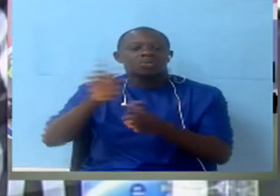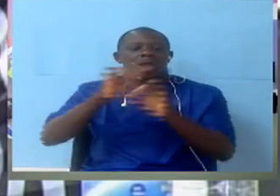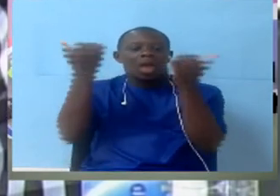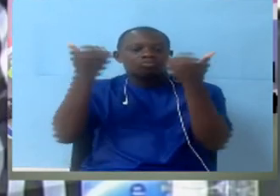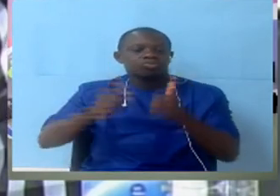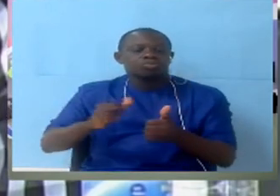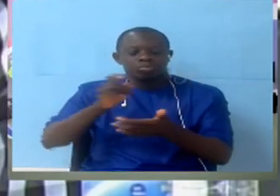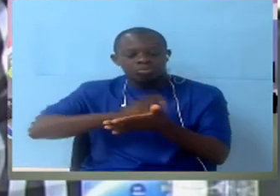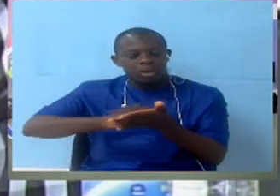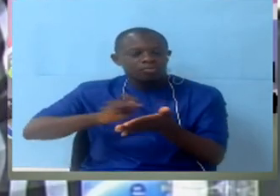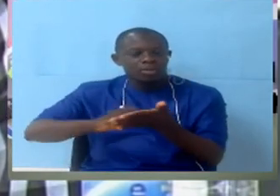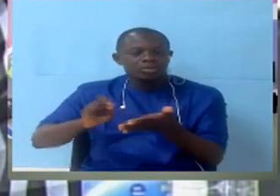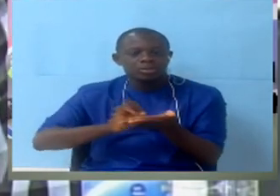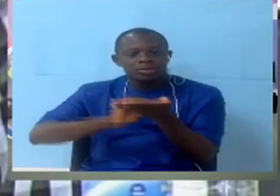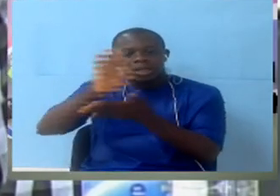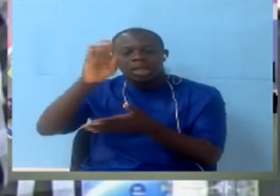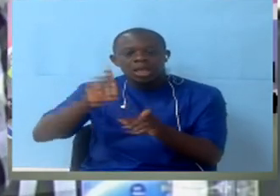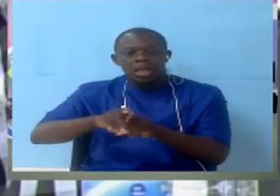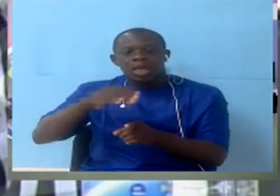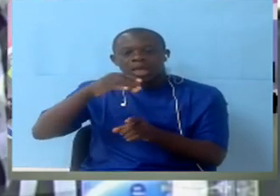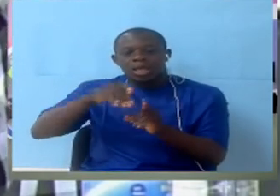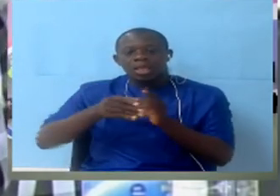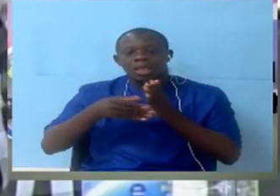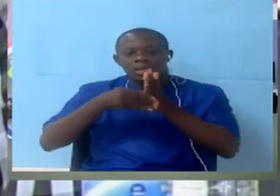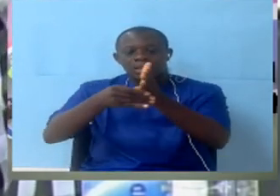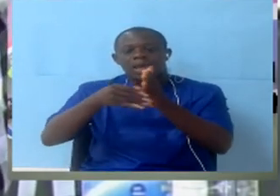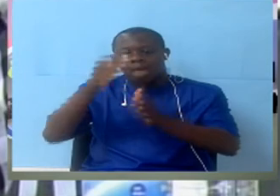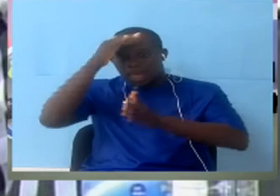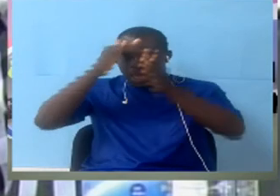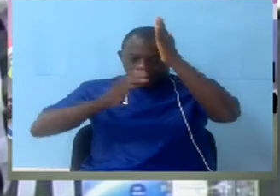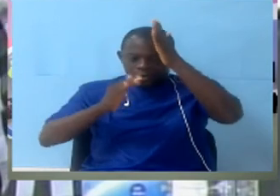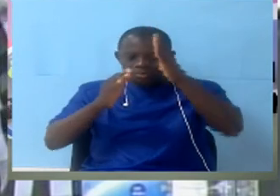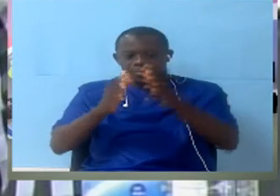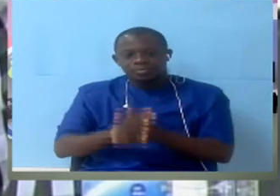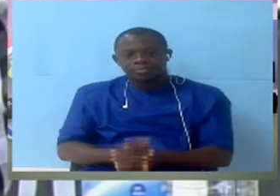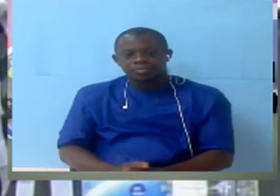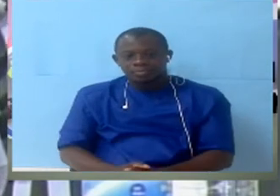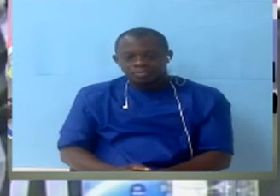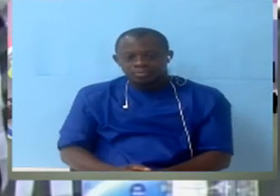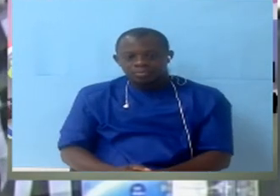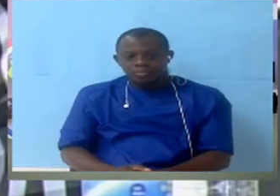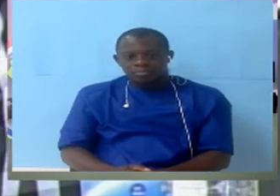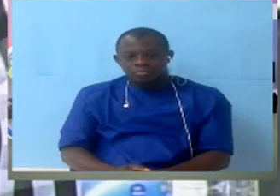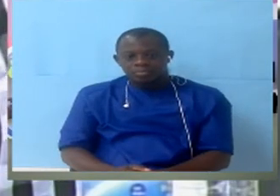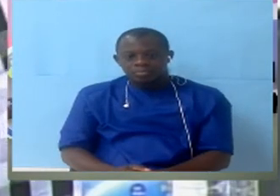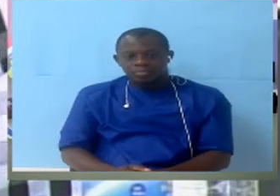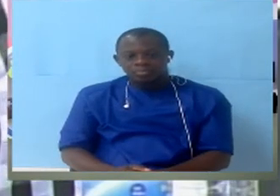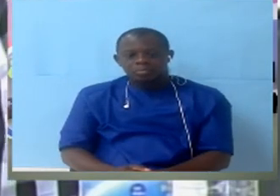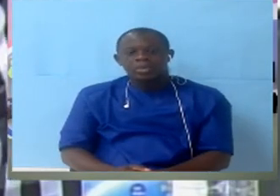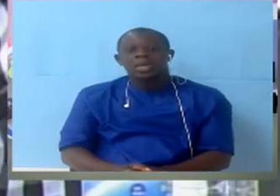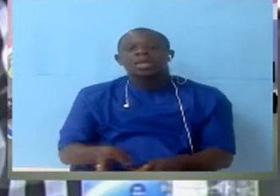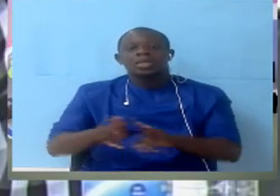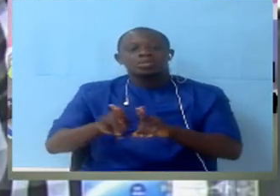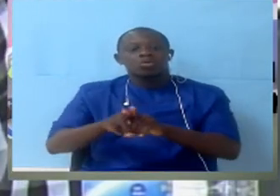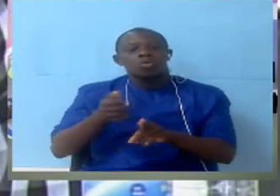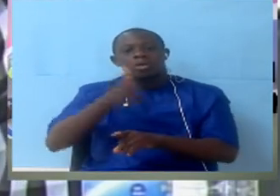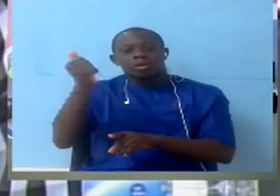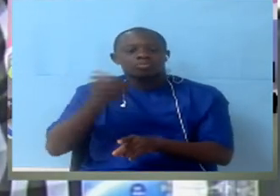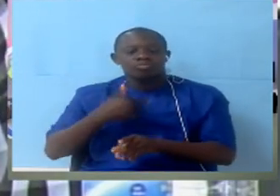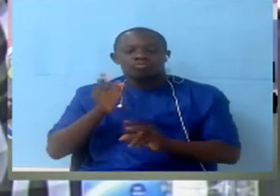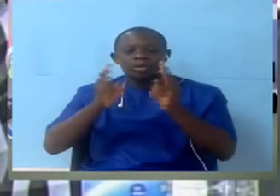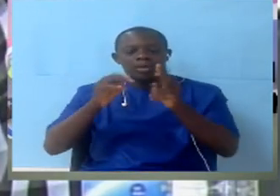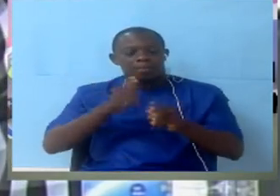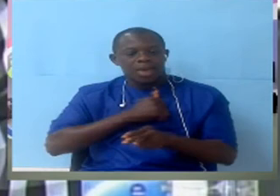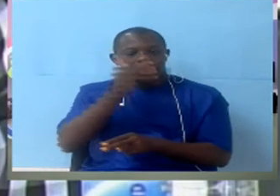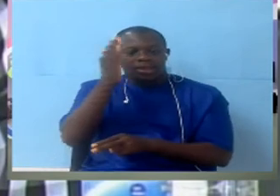wrote to the head of the army. And those who violated my rights at the military police, ngi to mention but hani sabi dokola in the military police. Those who violated my